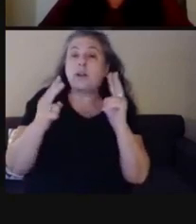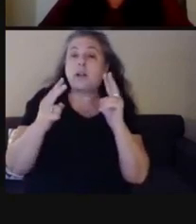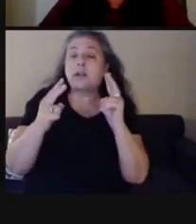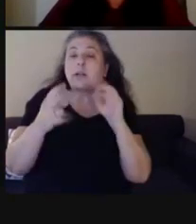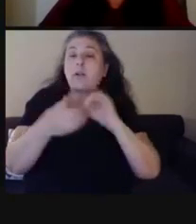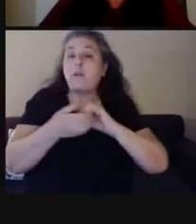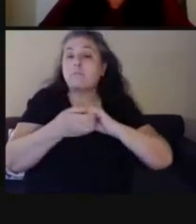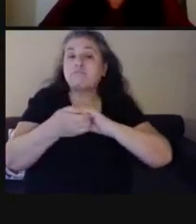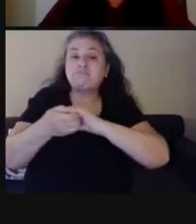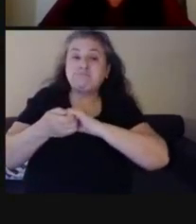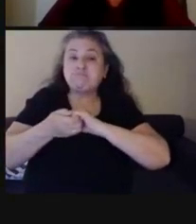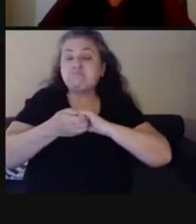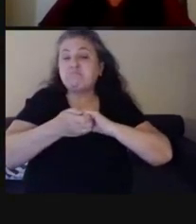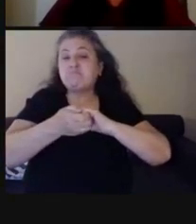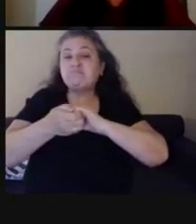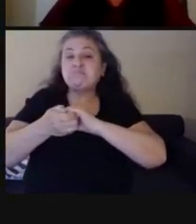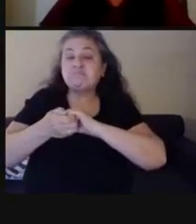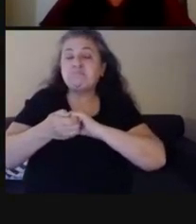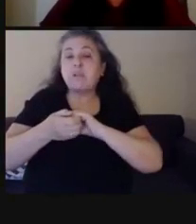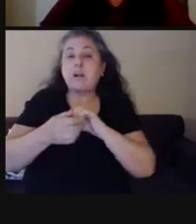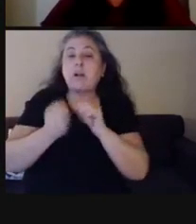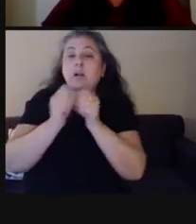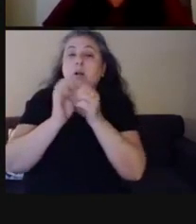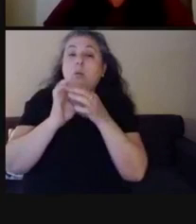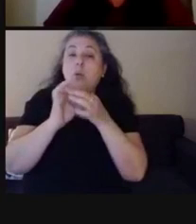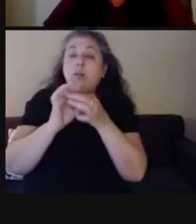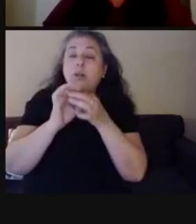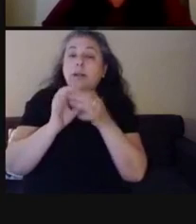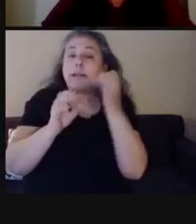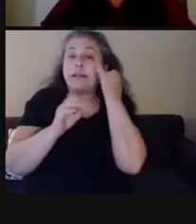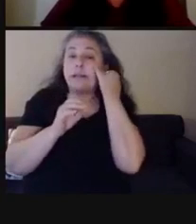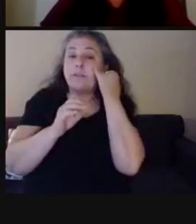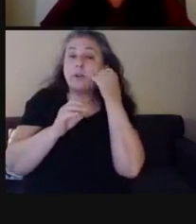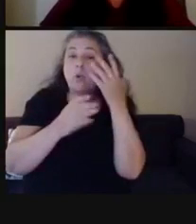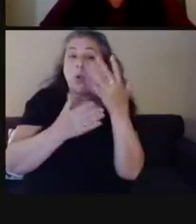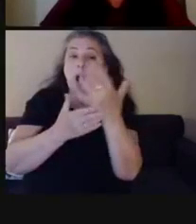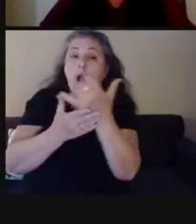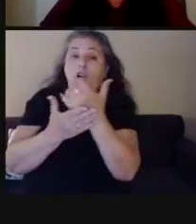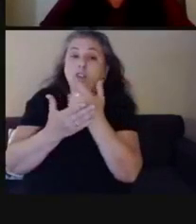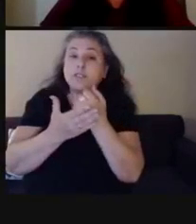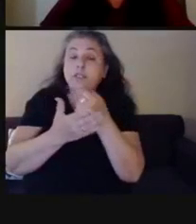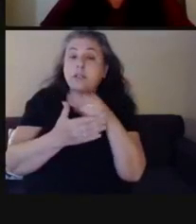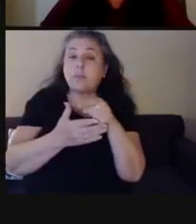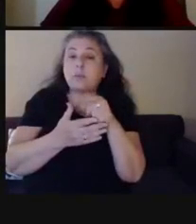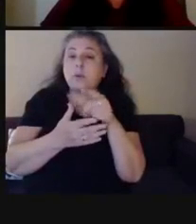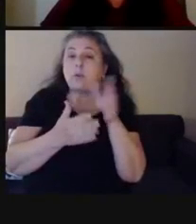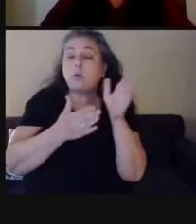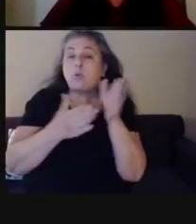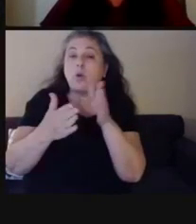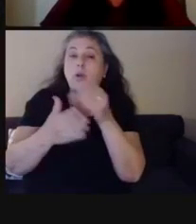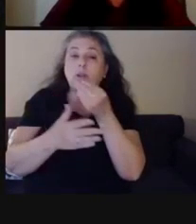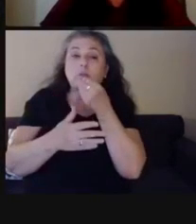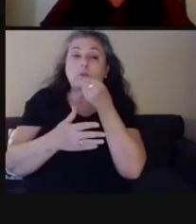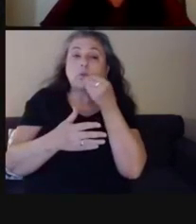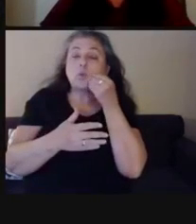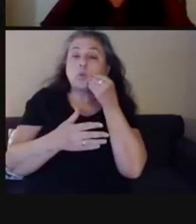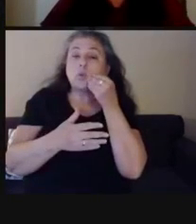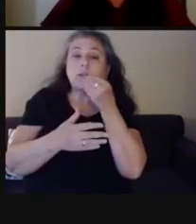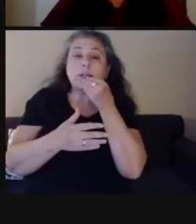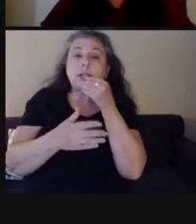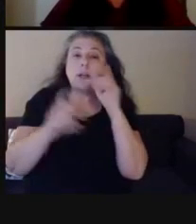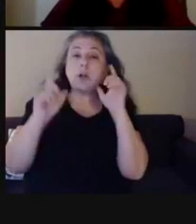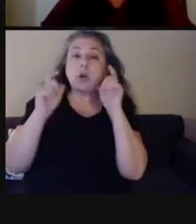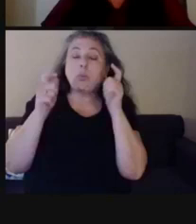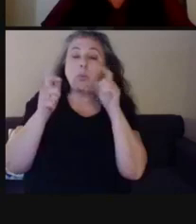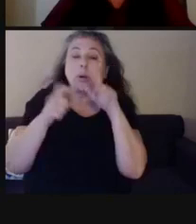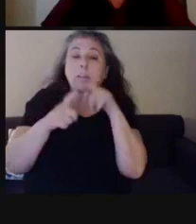symbiotic relationship. Also, when you're harvesting them and when you're preparing these foods, eating corn,